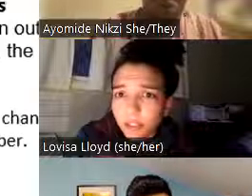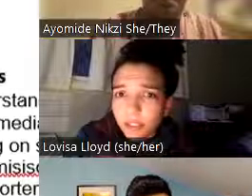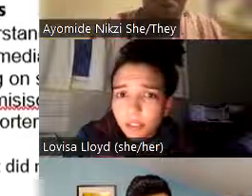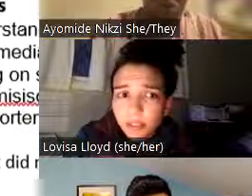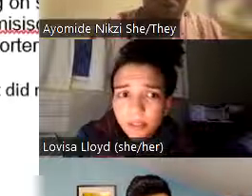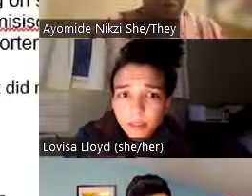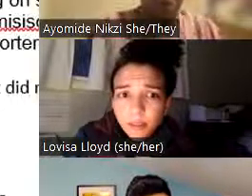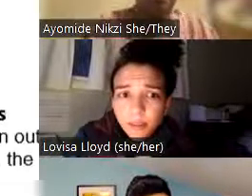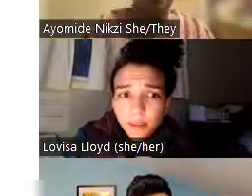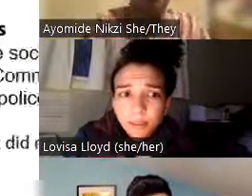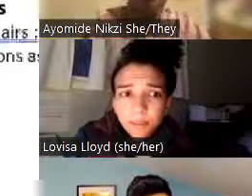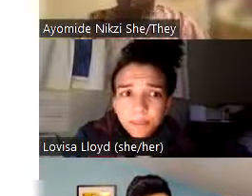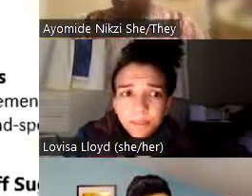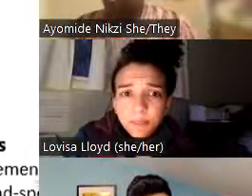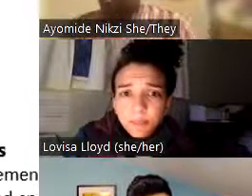section.